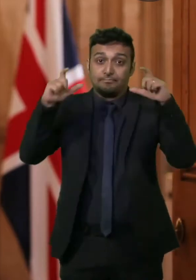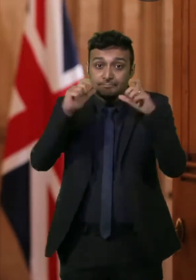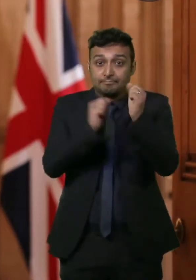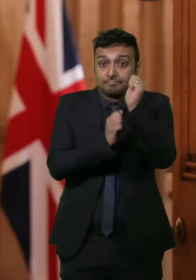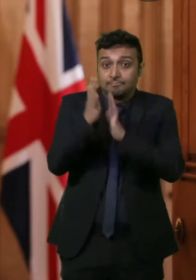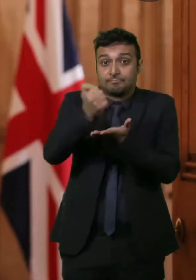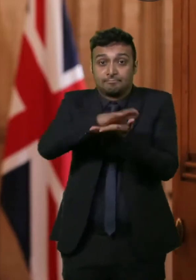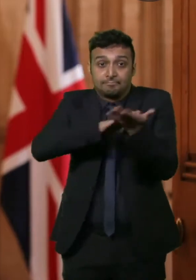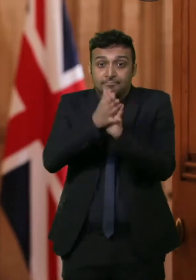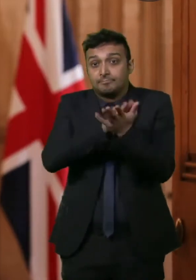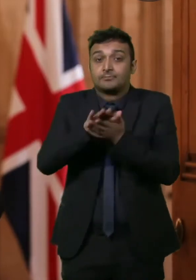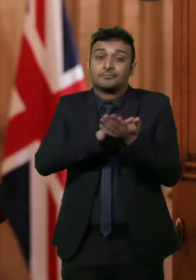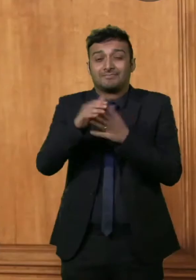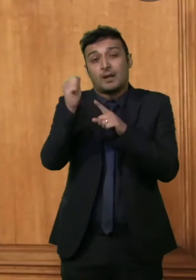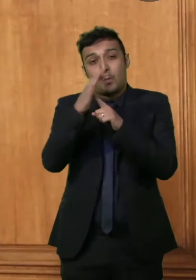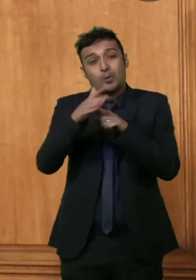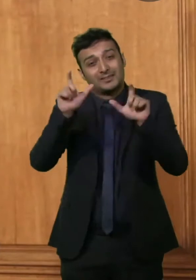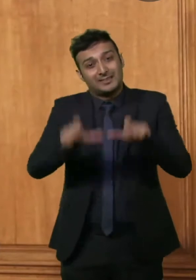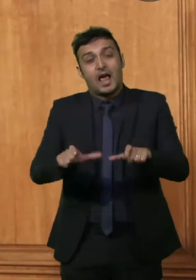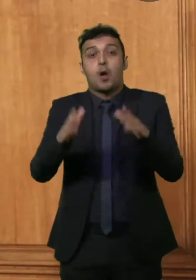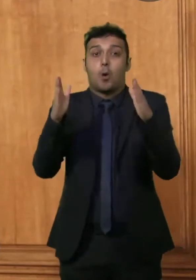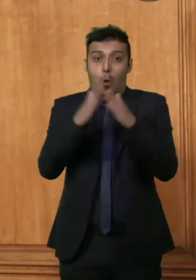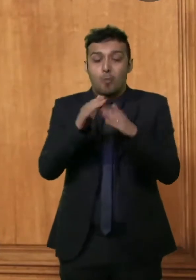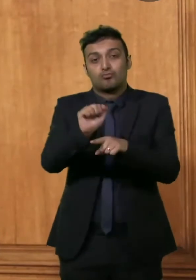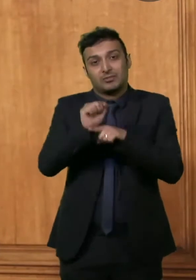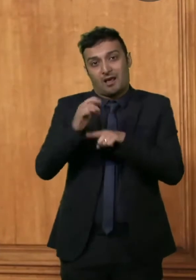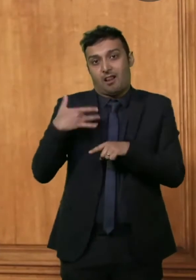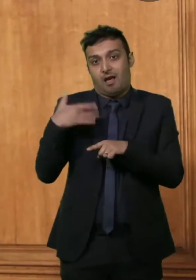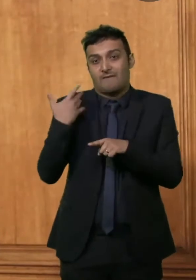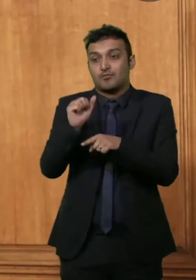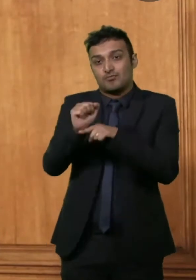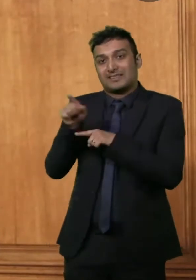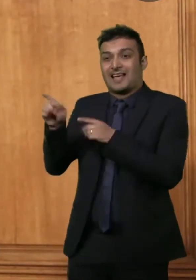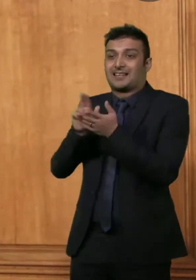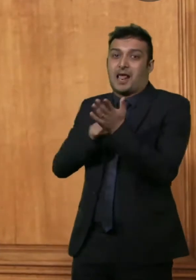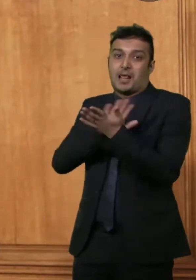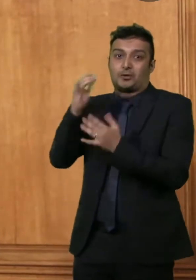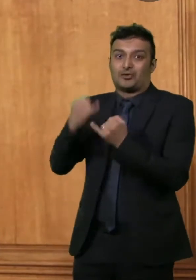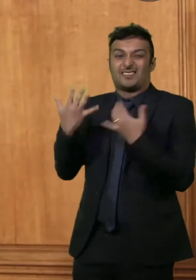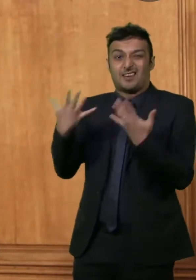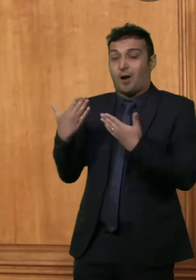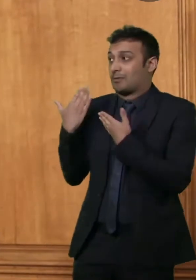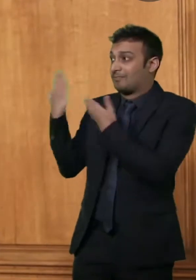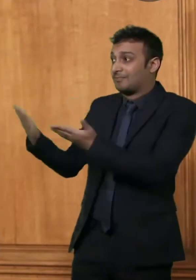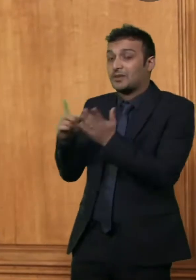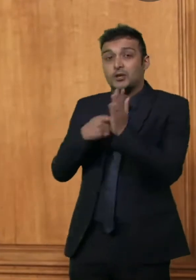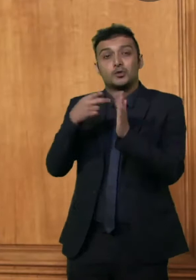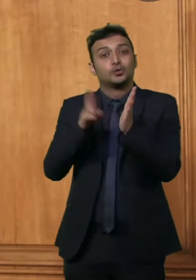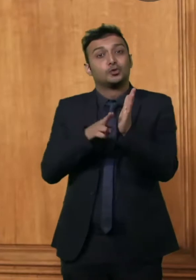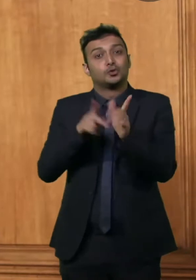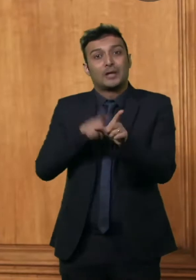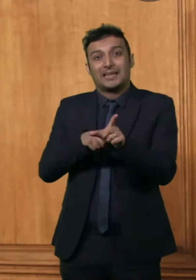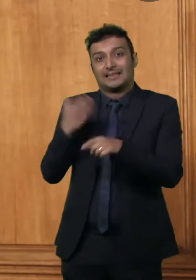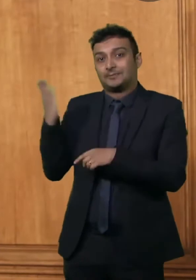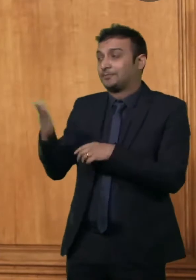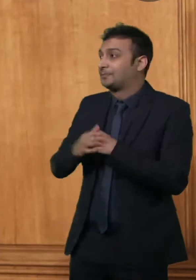to Jenny to do the slides. Thank you, Prime Minister. Could I have the first slide, please? So what we can see here is a